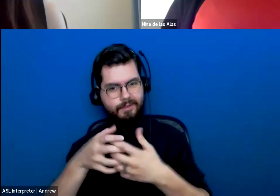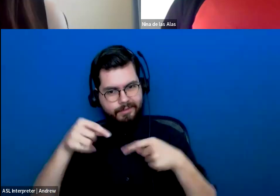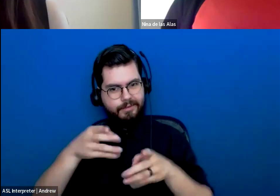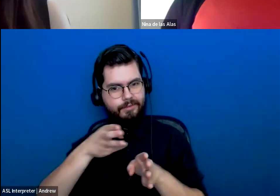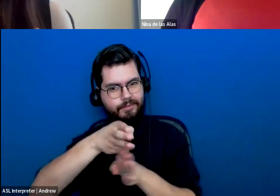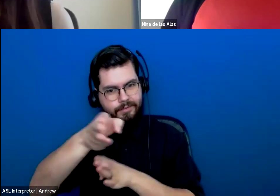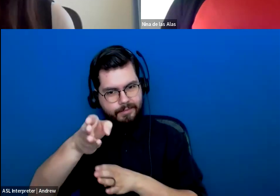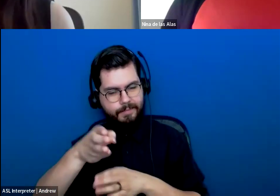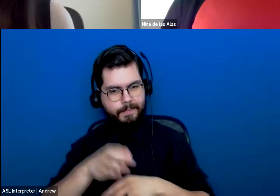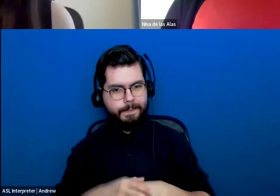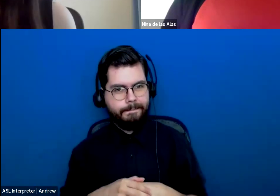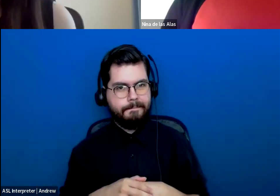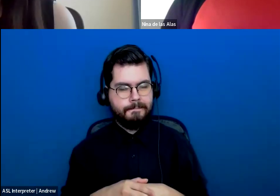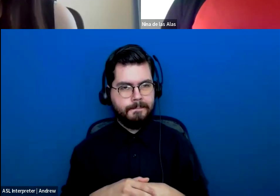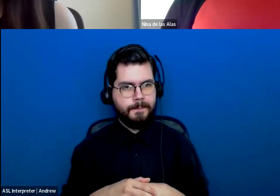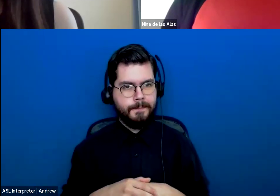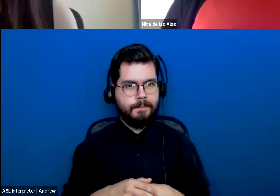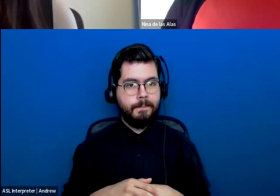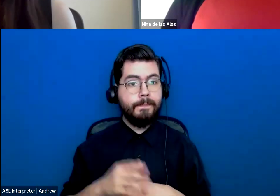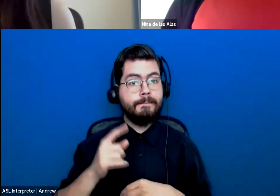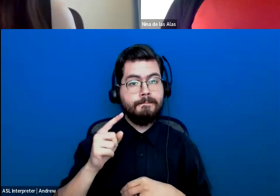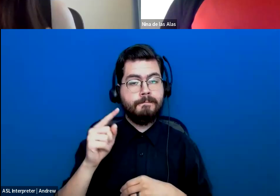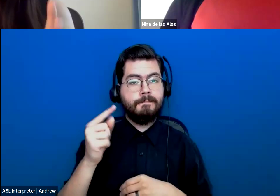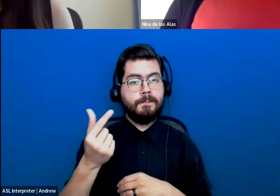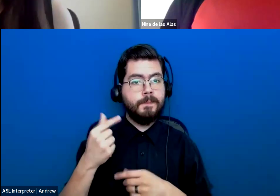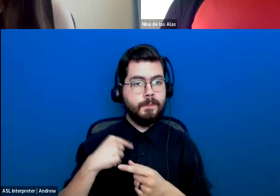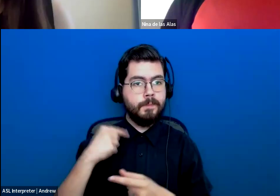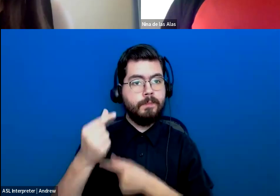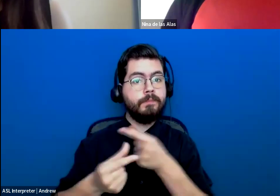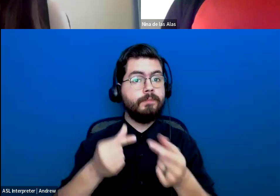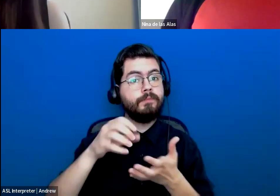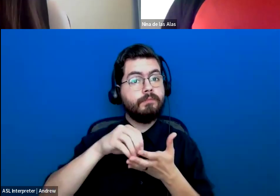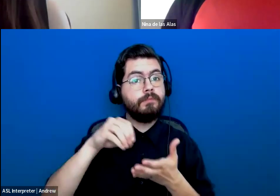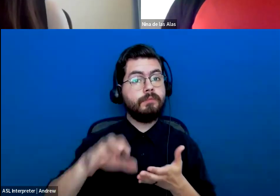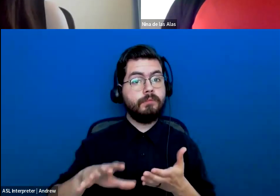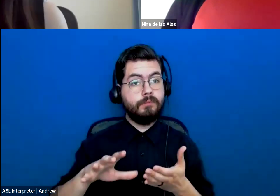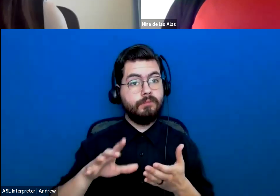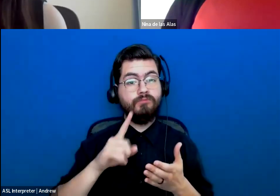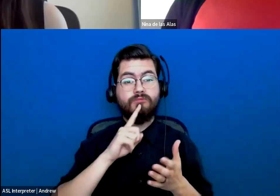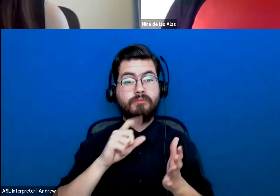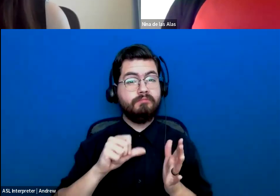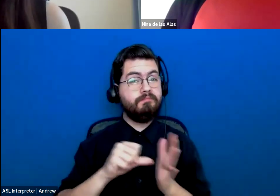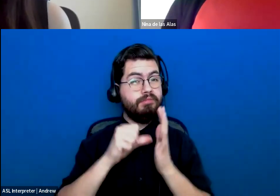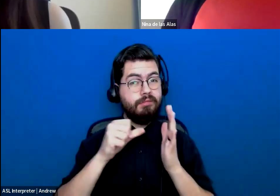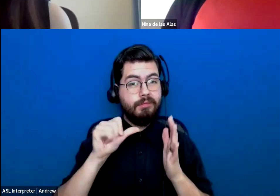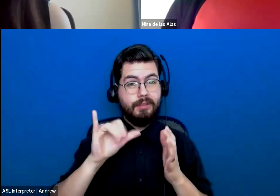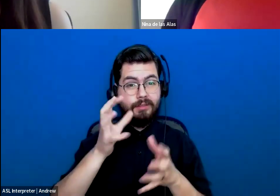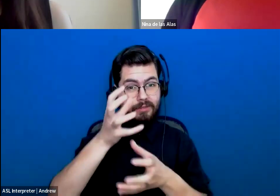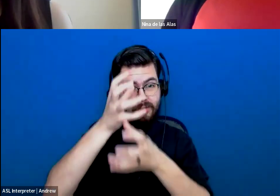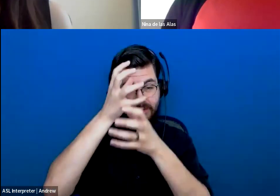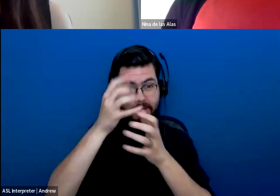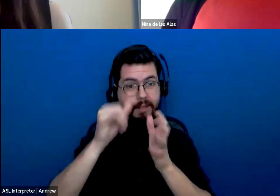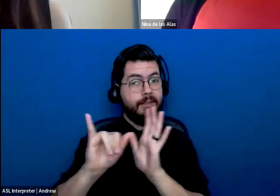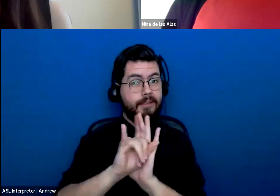generation students, I think what's especially powerful about this scholar identity is that for students